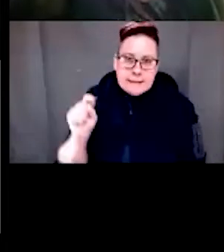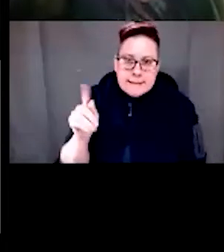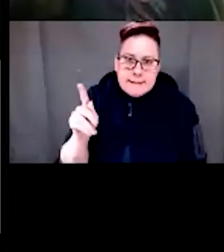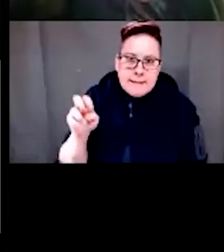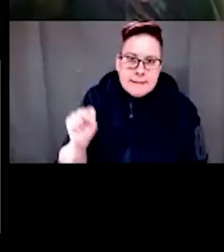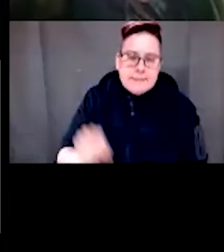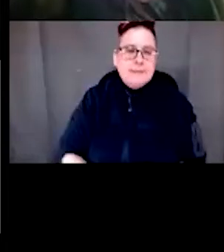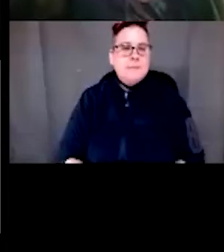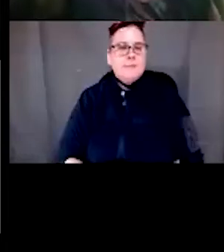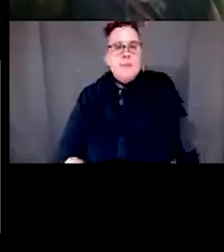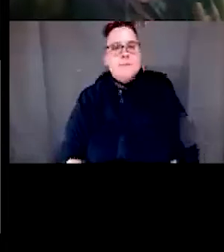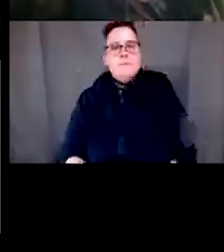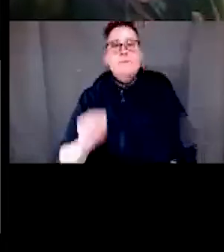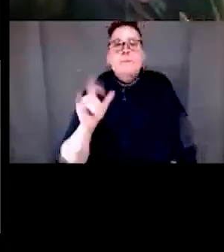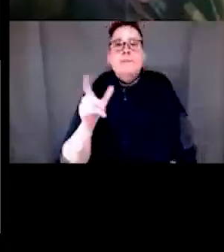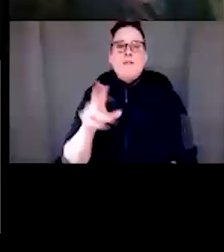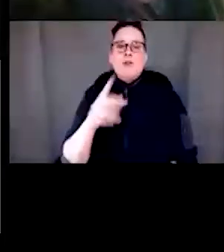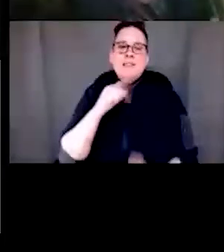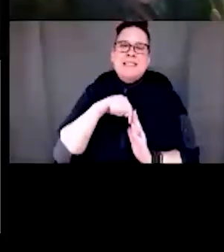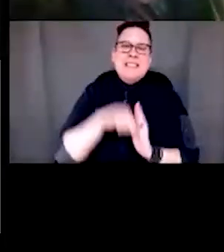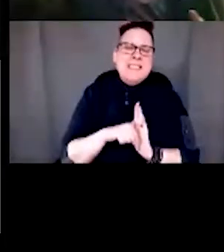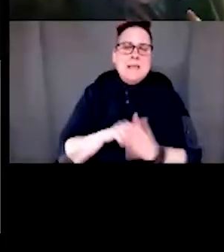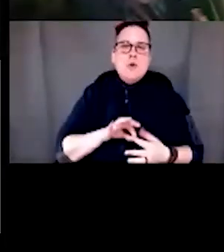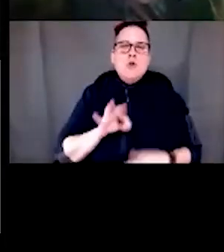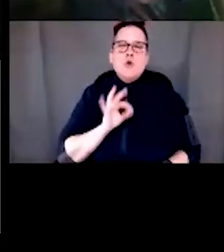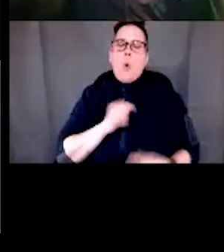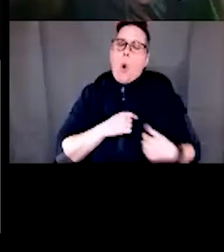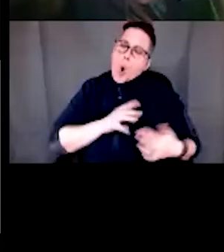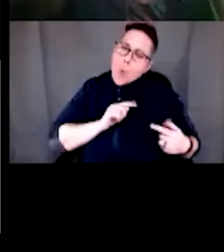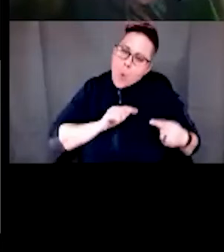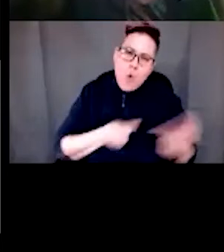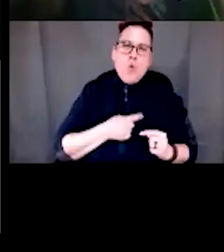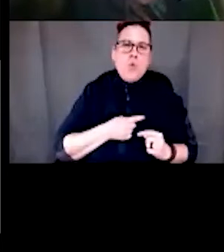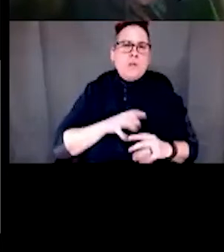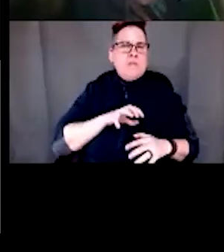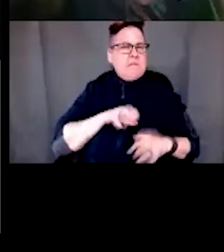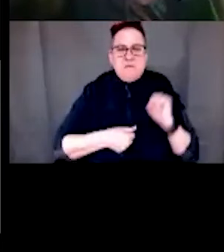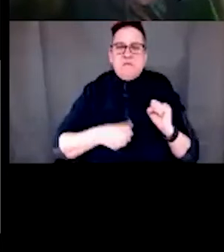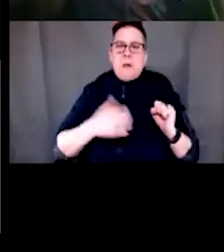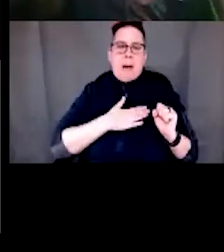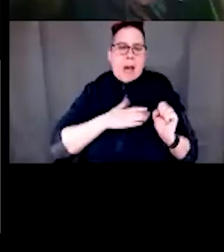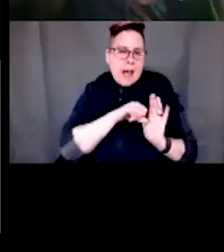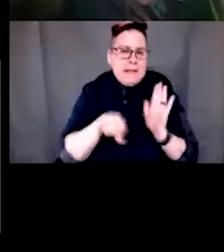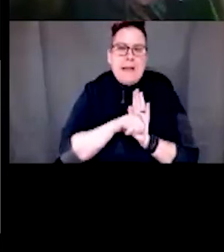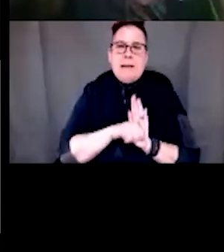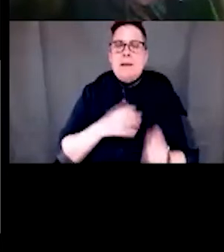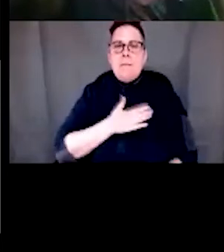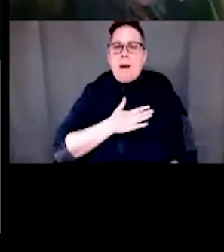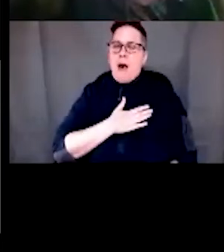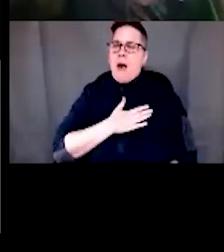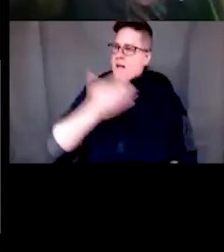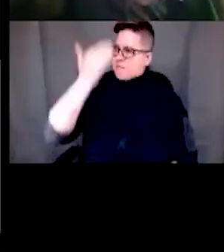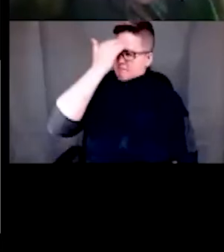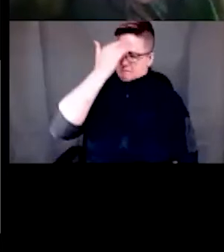Silver has described it as a deep soul wound that pierces a person's identity, sense of morality, and relationship to